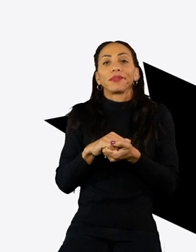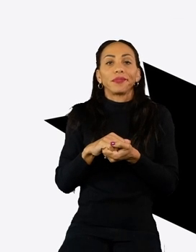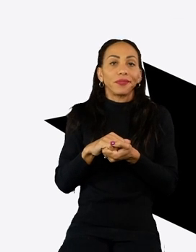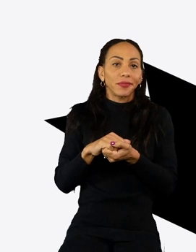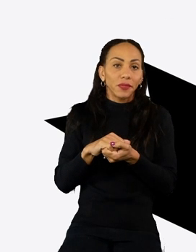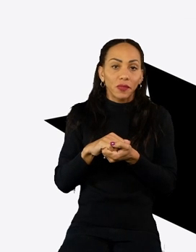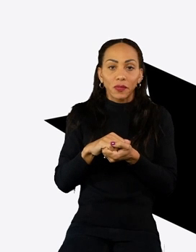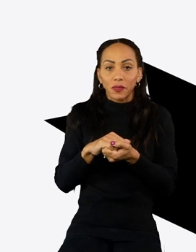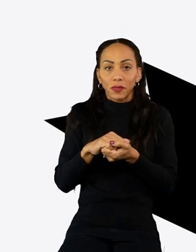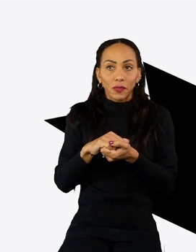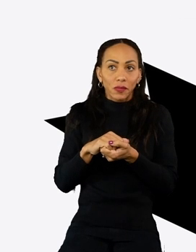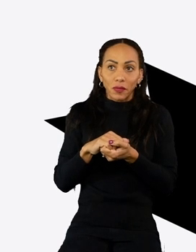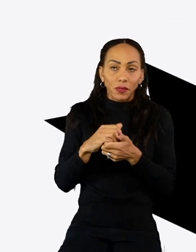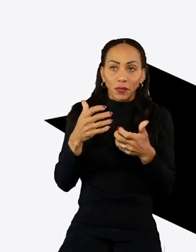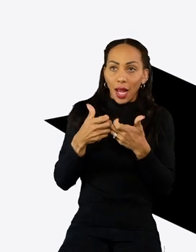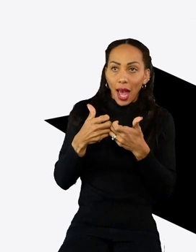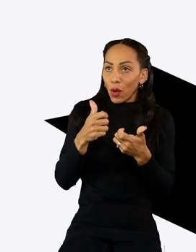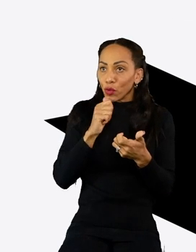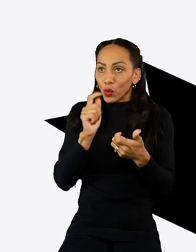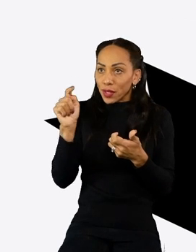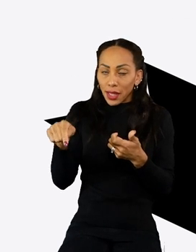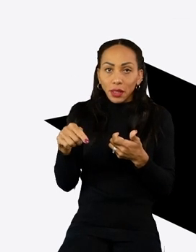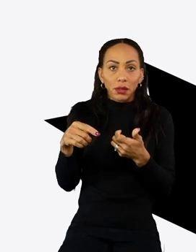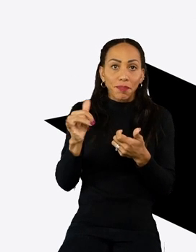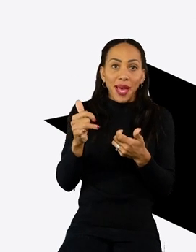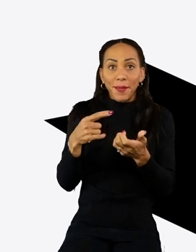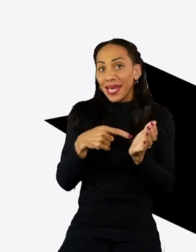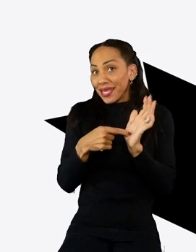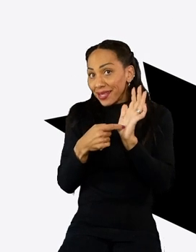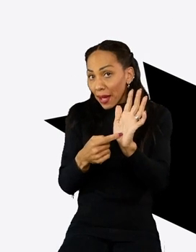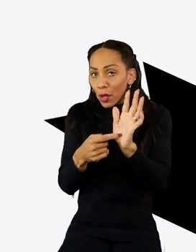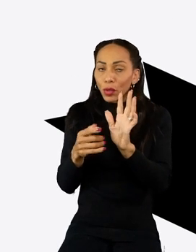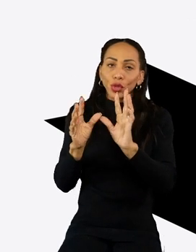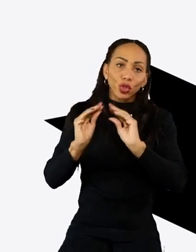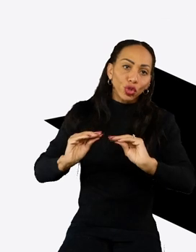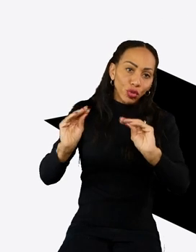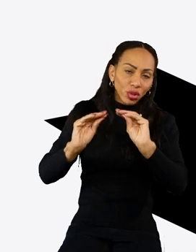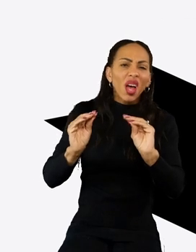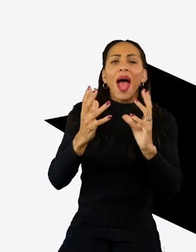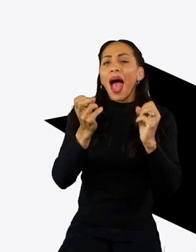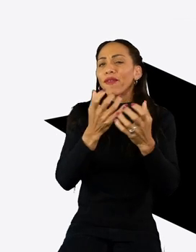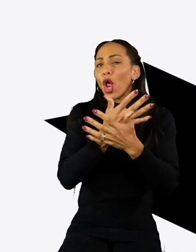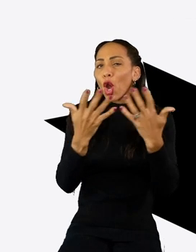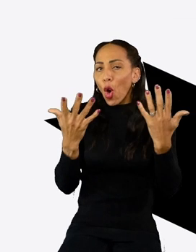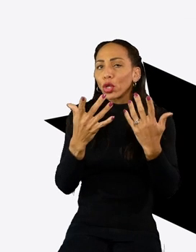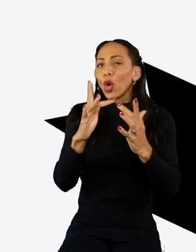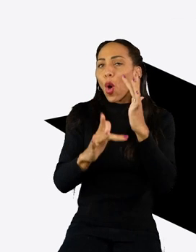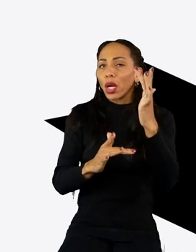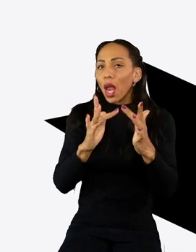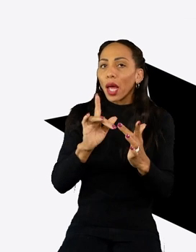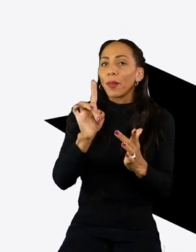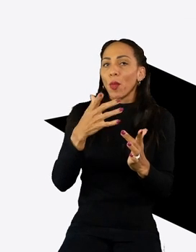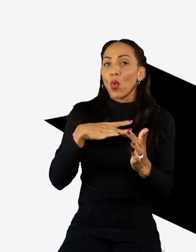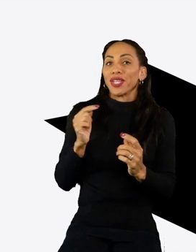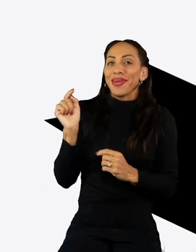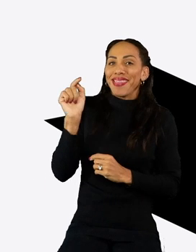if you have time, if we've all got time, to talk to you about the sorts of things that could be used and maybe to do some demonstrations of